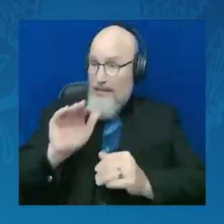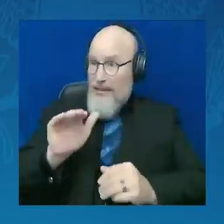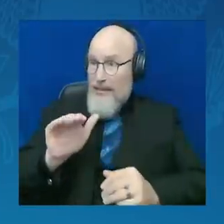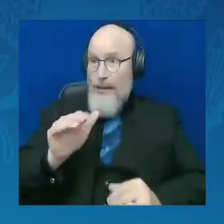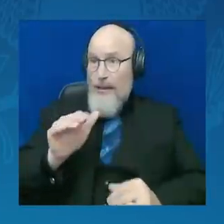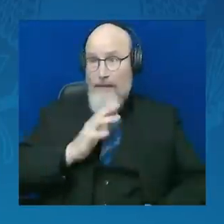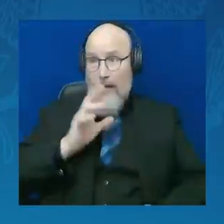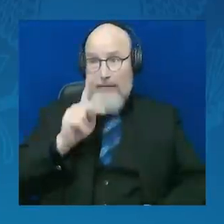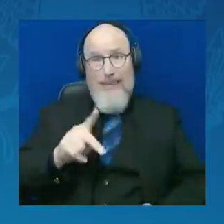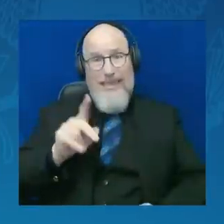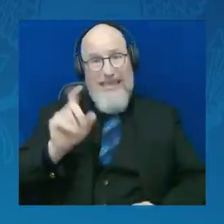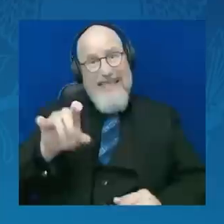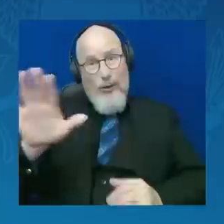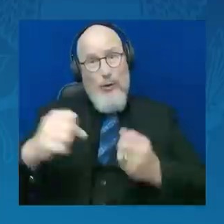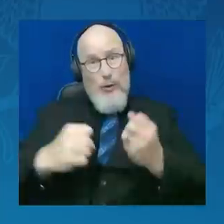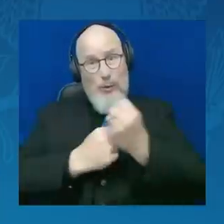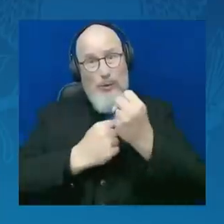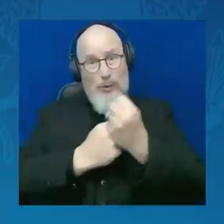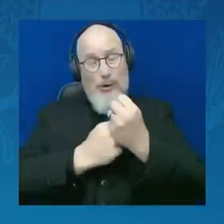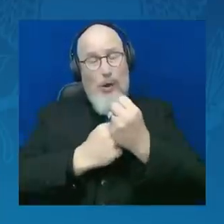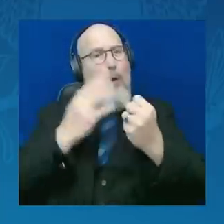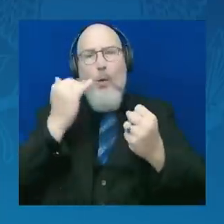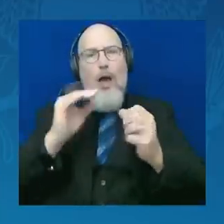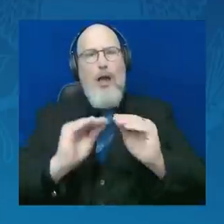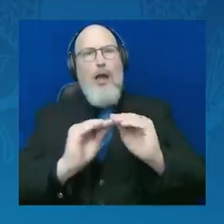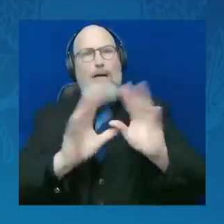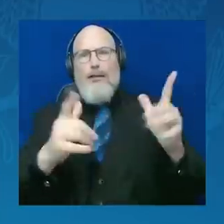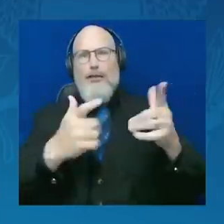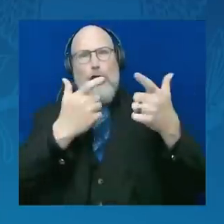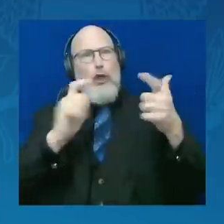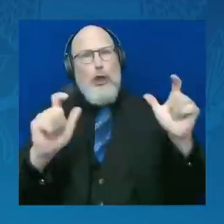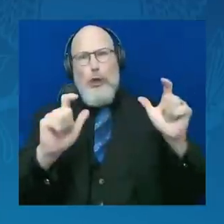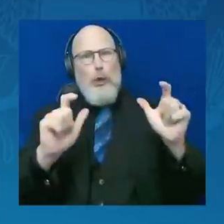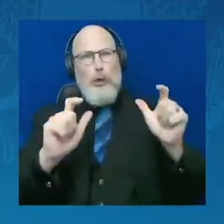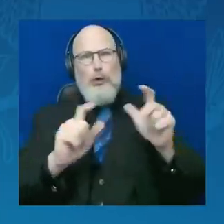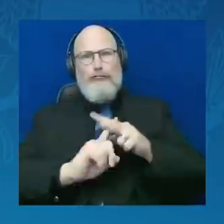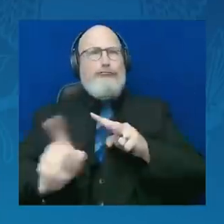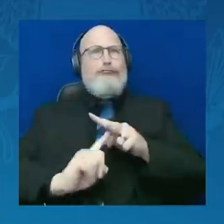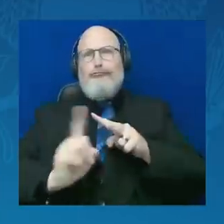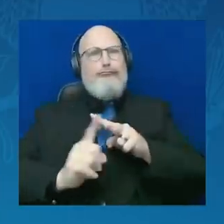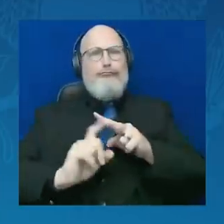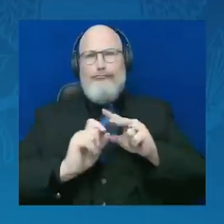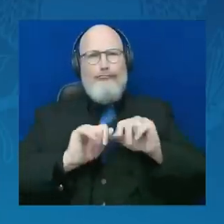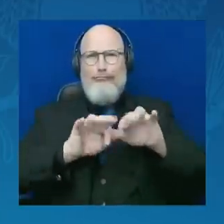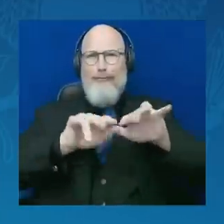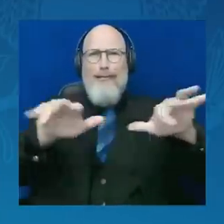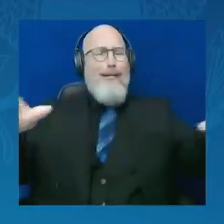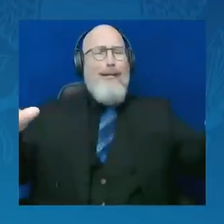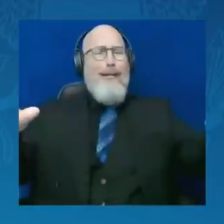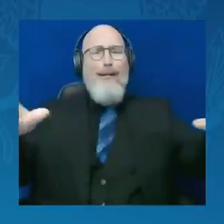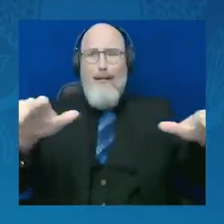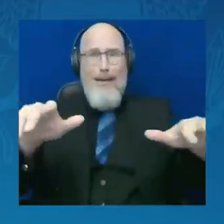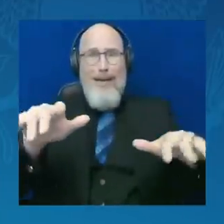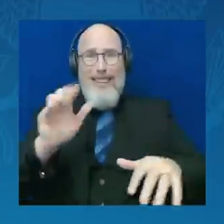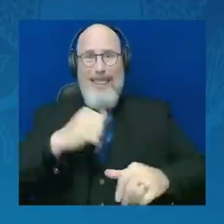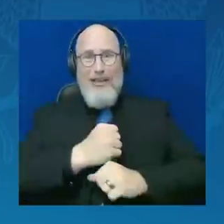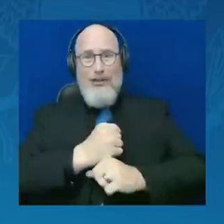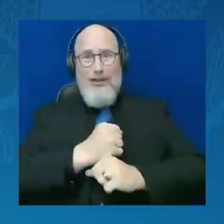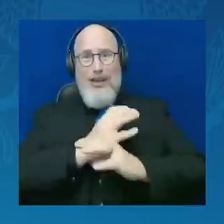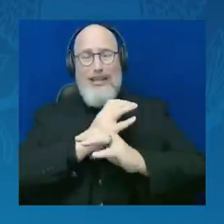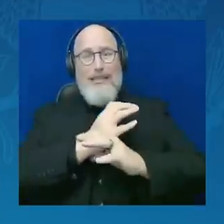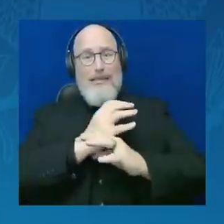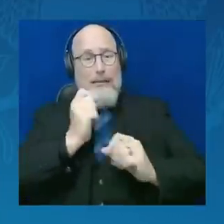quite obvious that such a huge refugee crisis is a surprise for Poland, and it is a